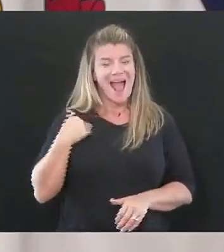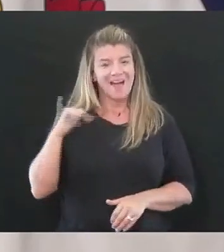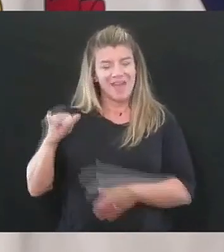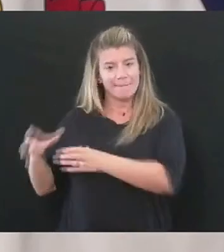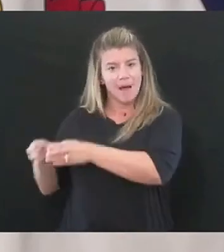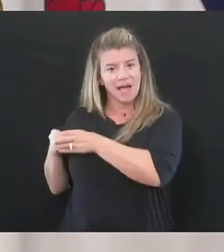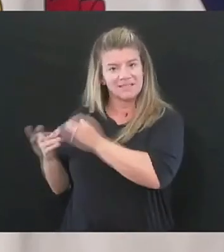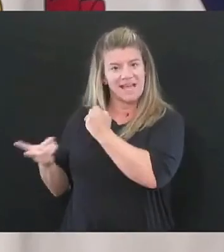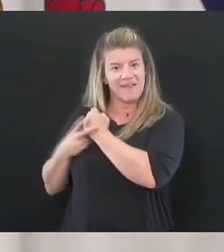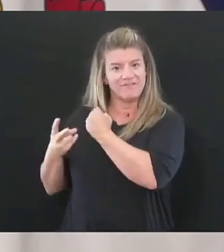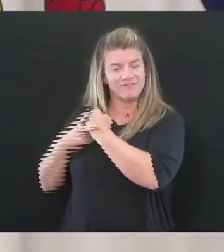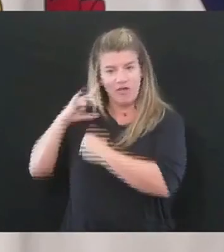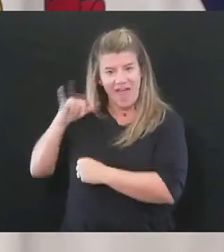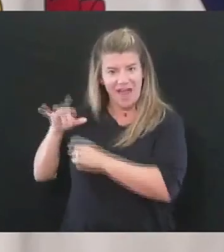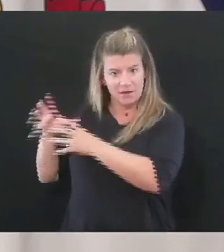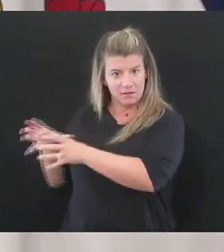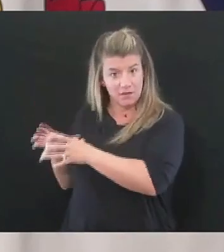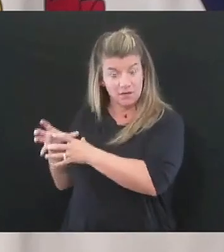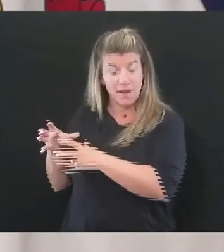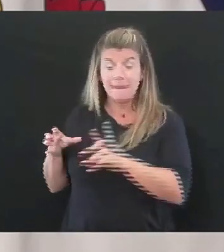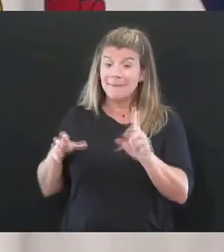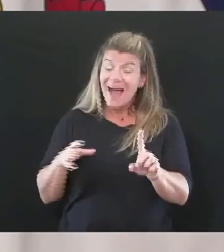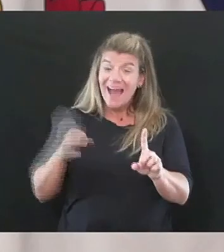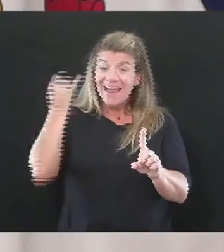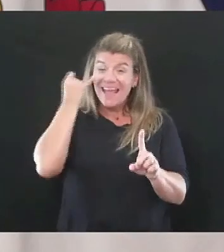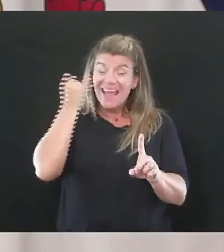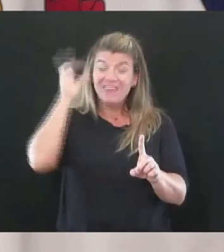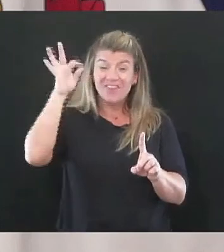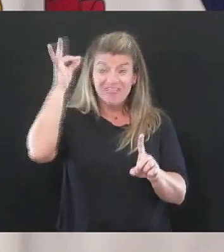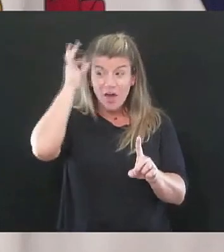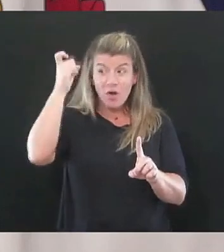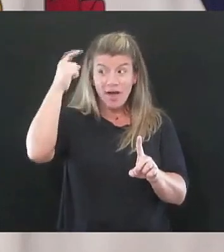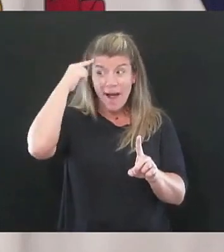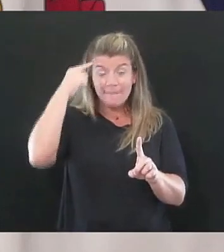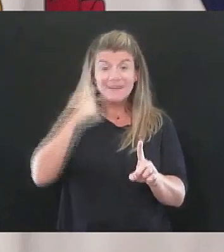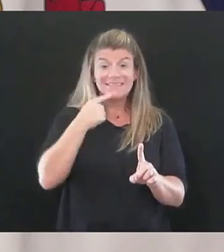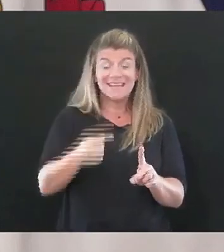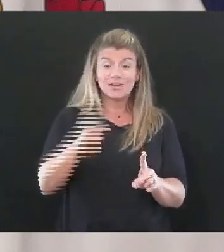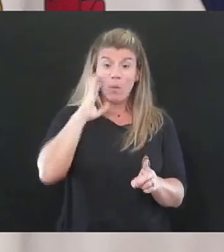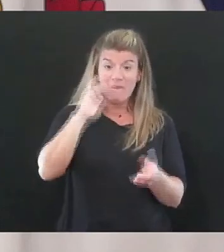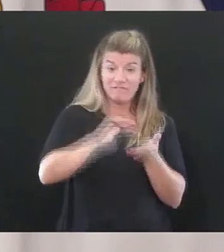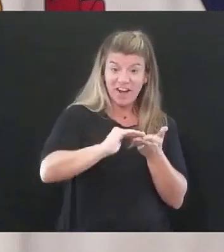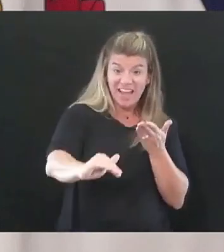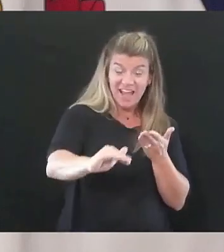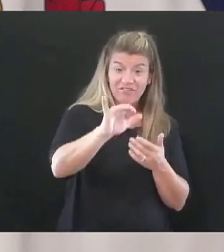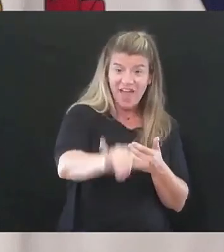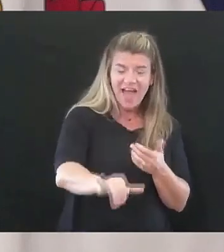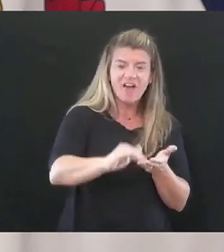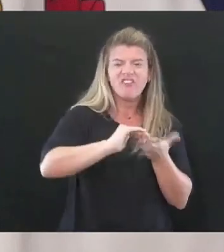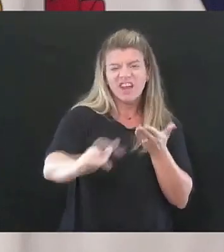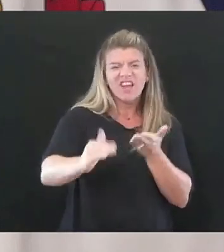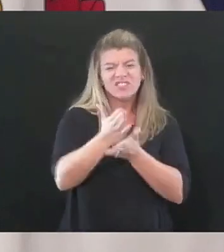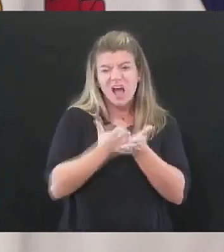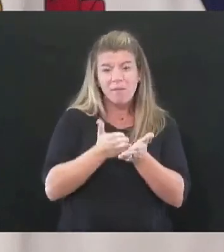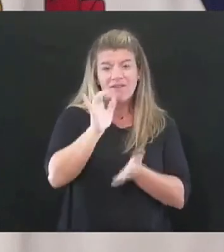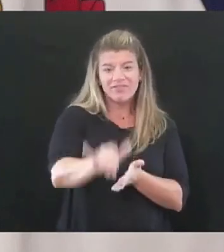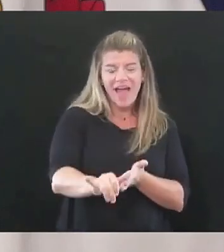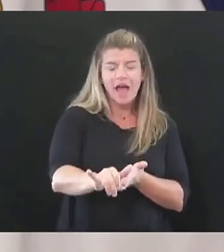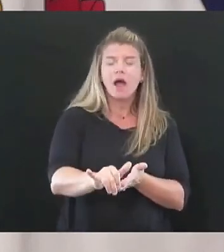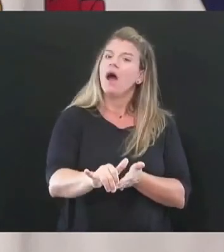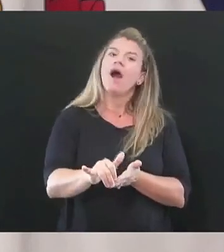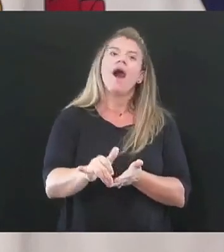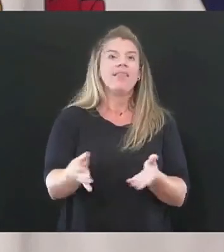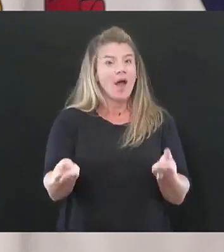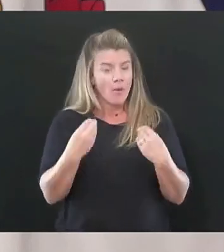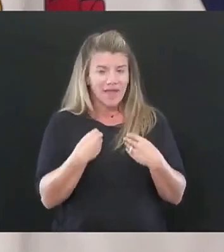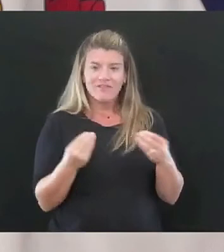crazy right there. But if the federal government comes out and says we're going to forgive that, or forgive a portion of that, that's going to ease up more